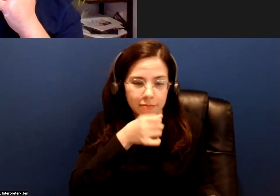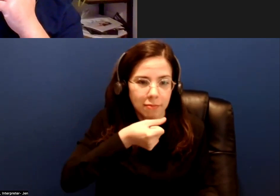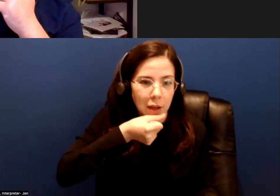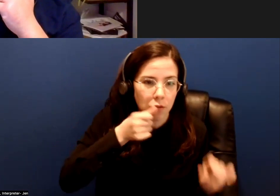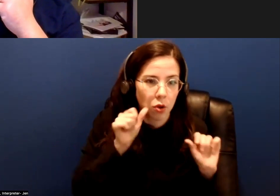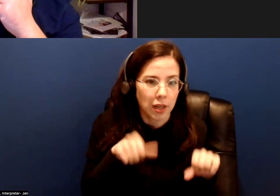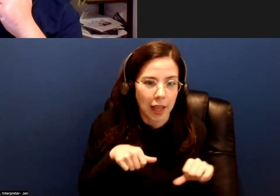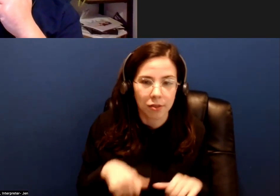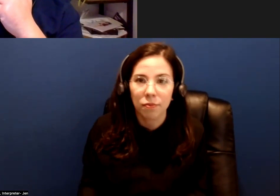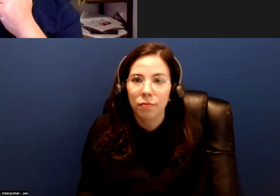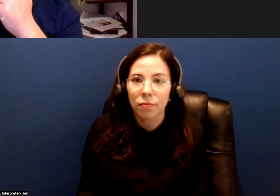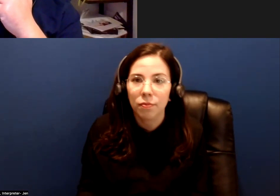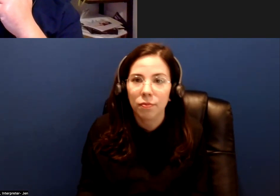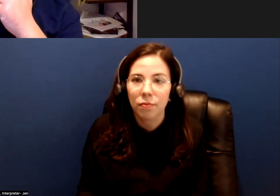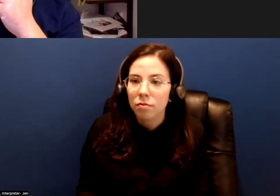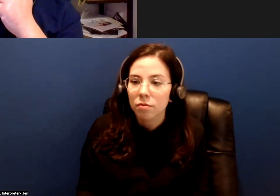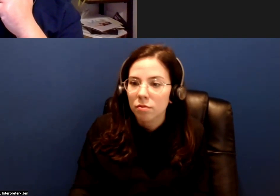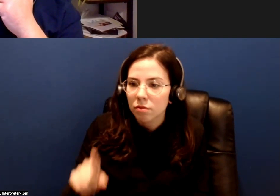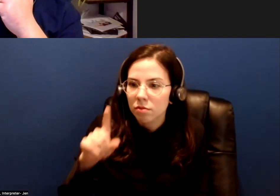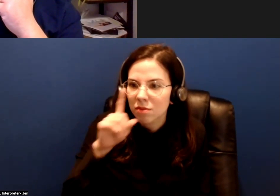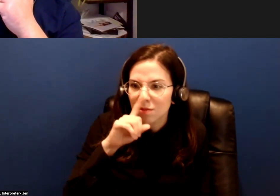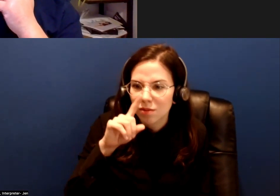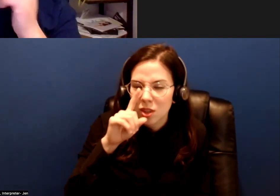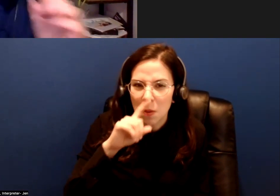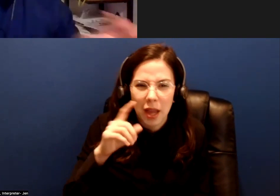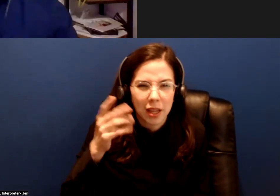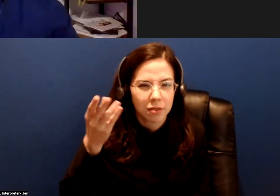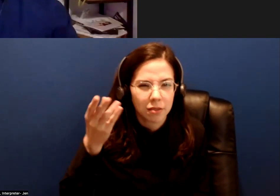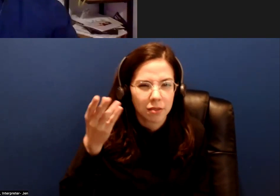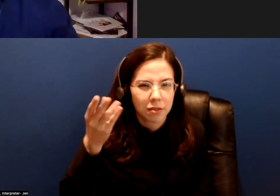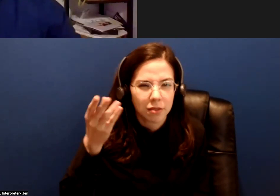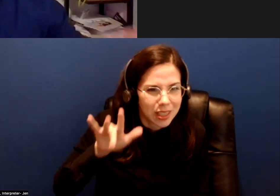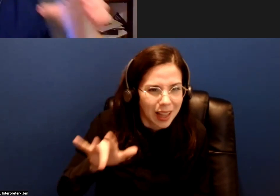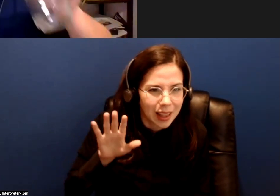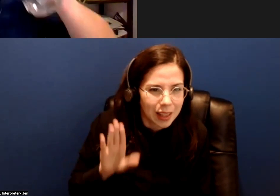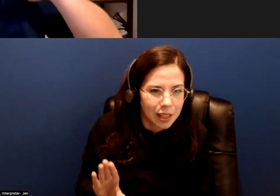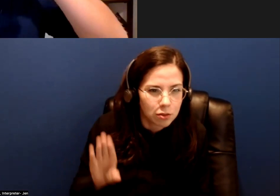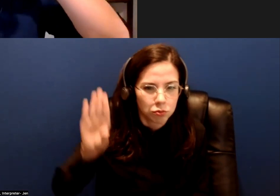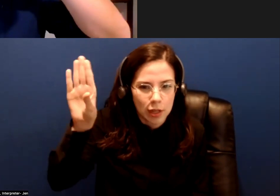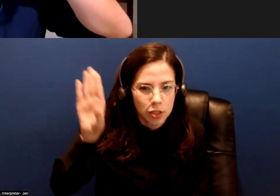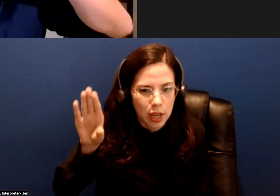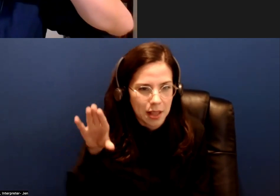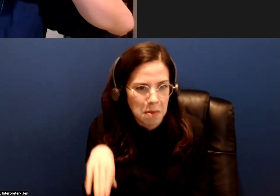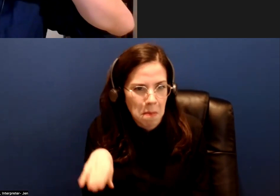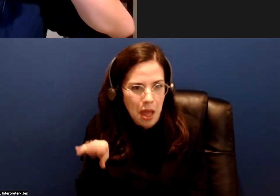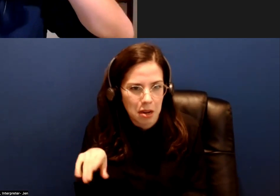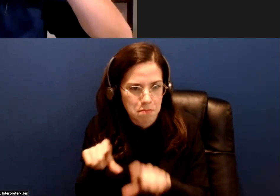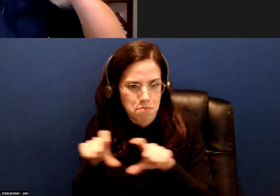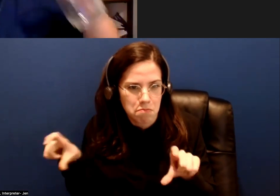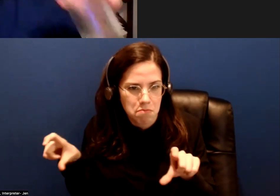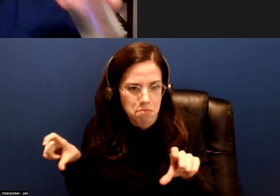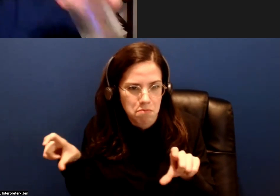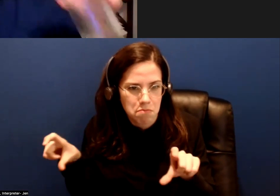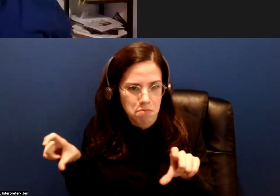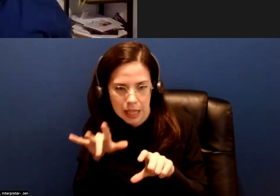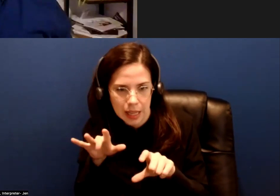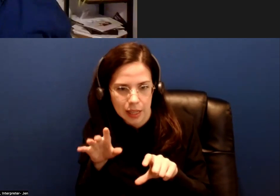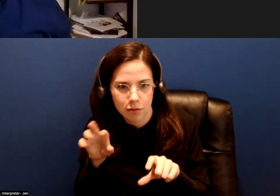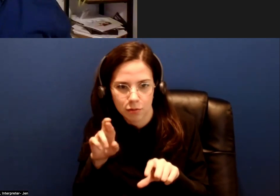on. If you could just indicate by using the hand raise reaction button.